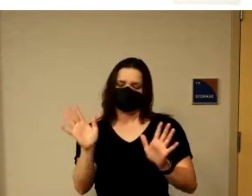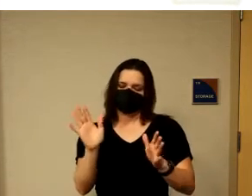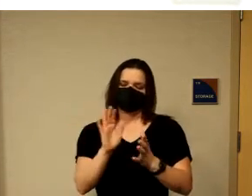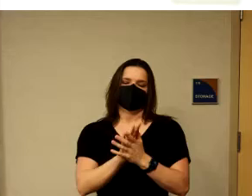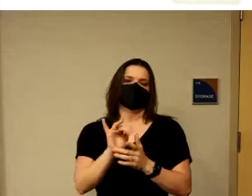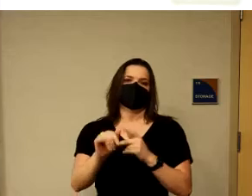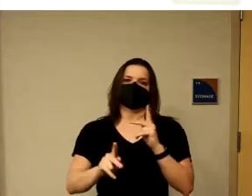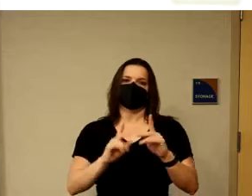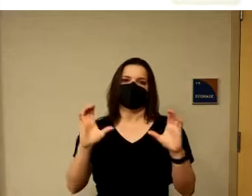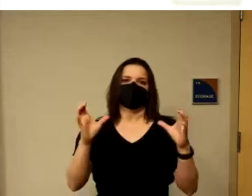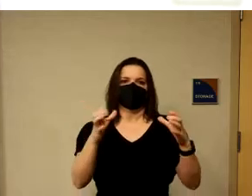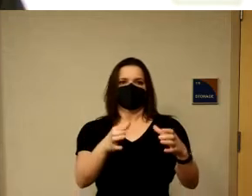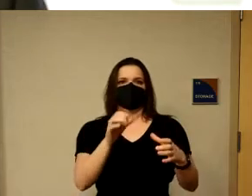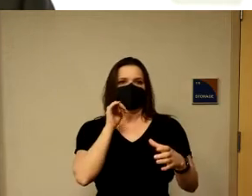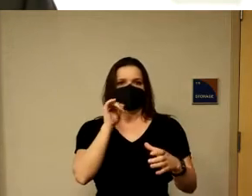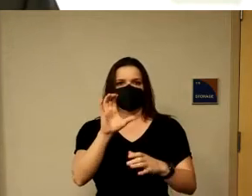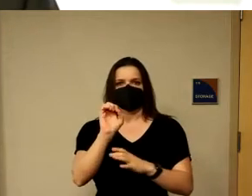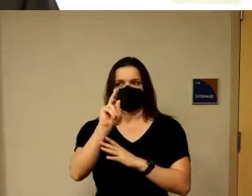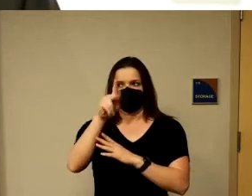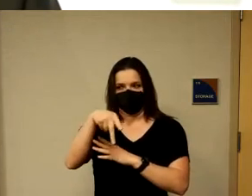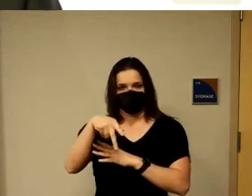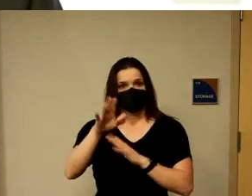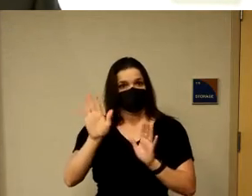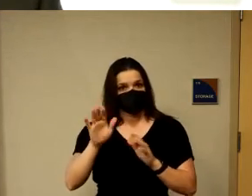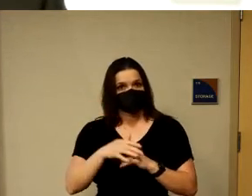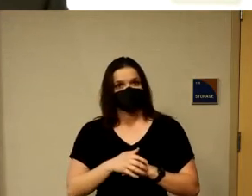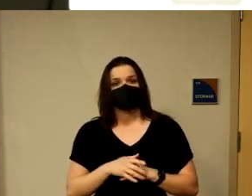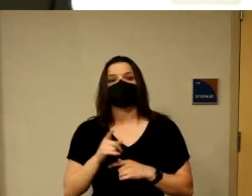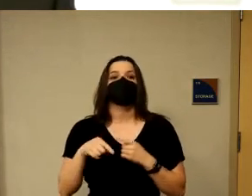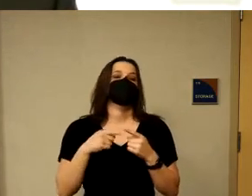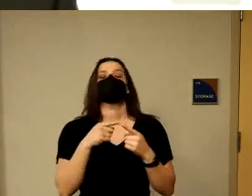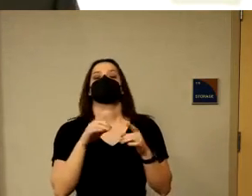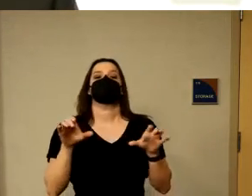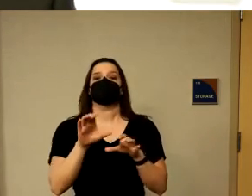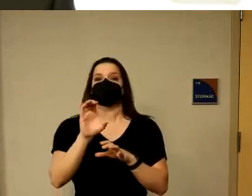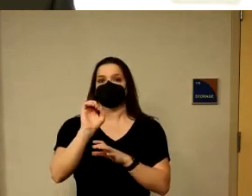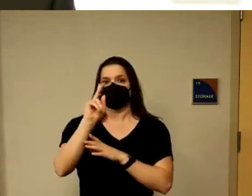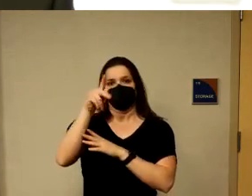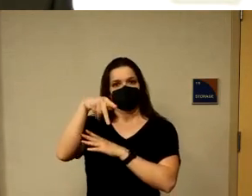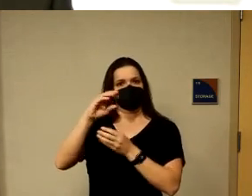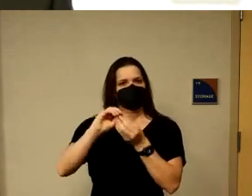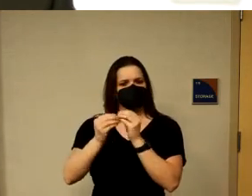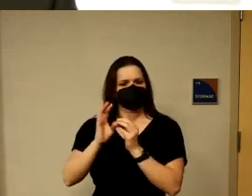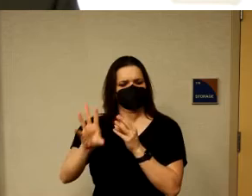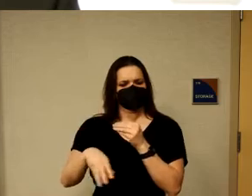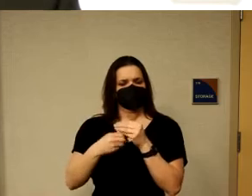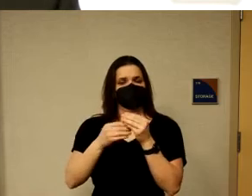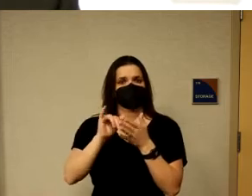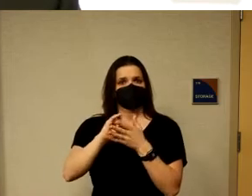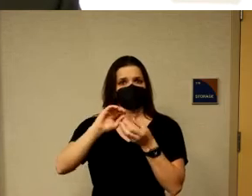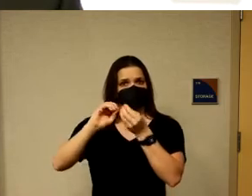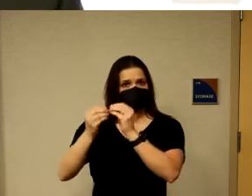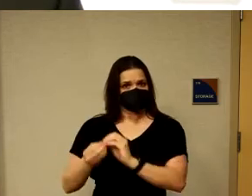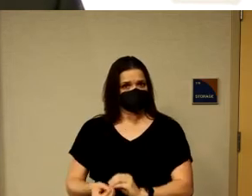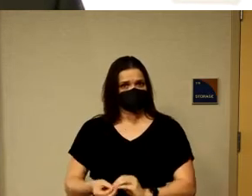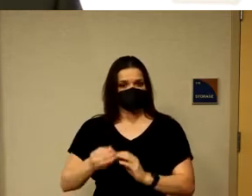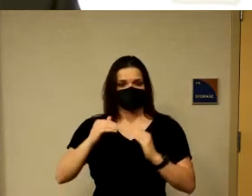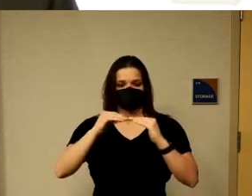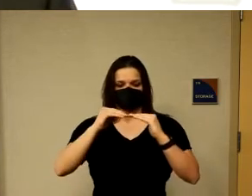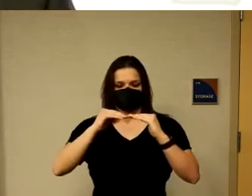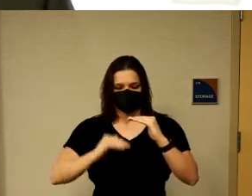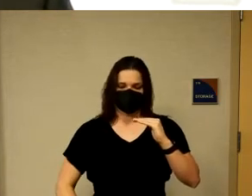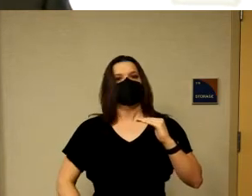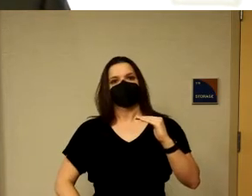just population. That's not CVAP, right? So when you put the CVAP numbers in, those numbers